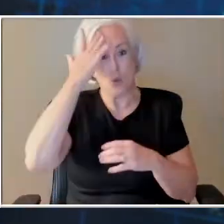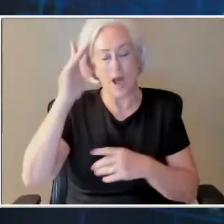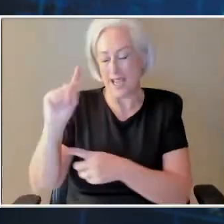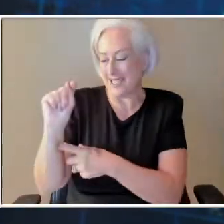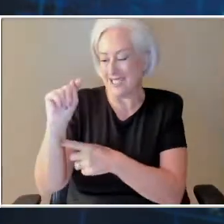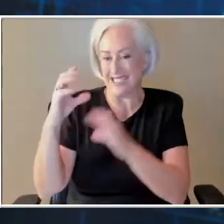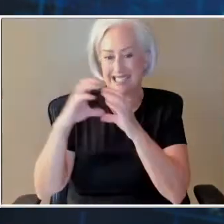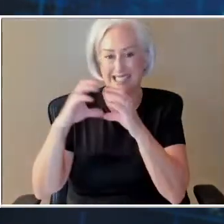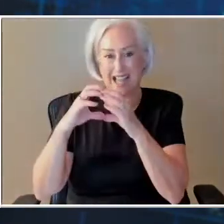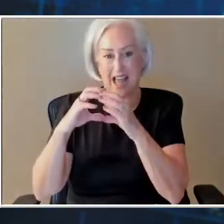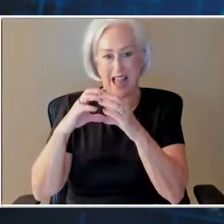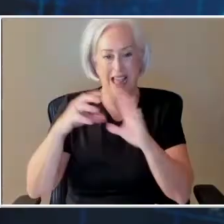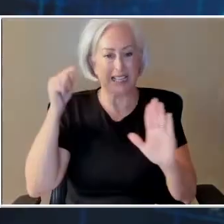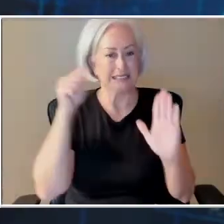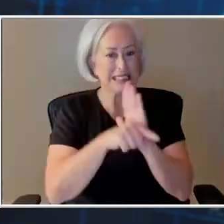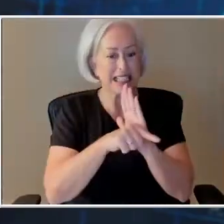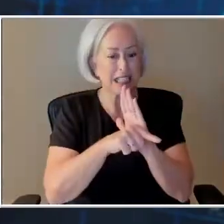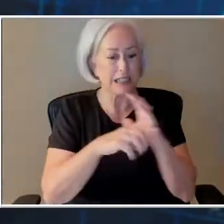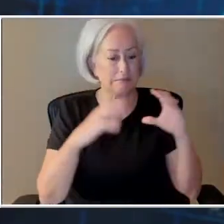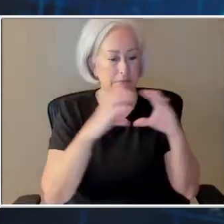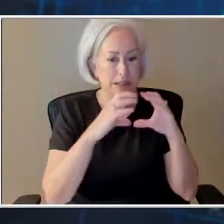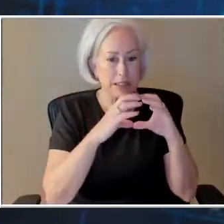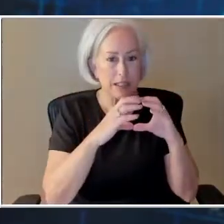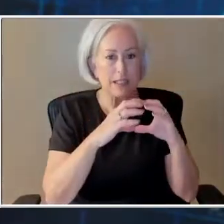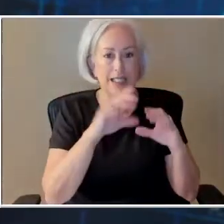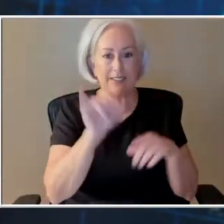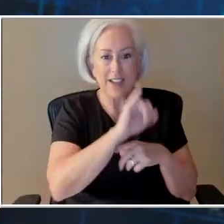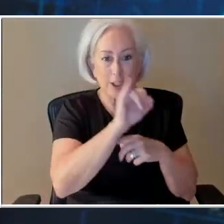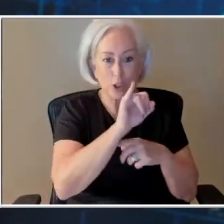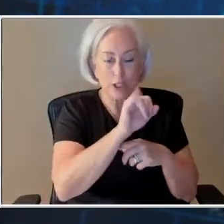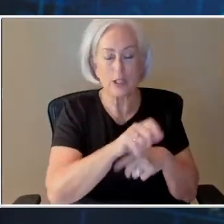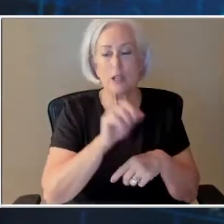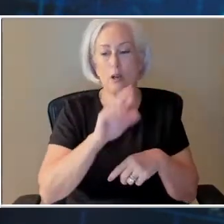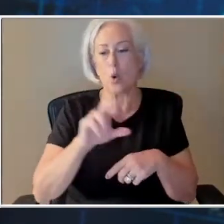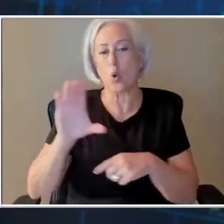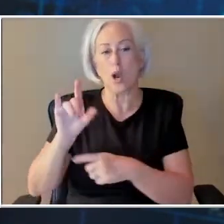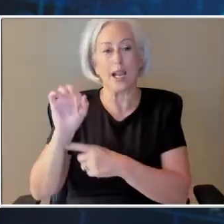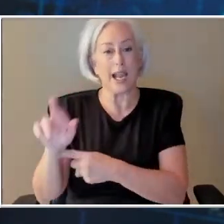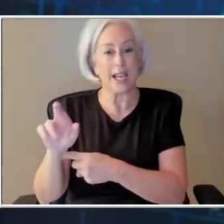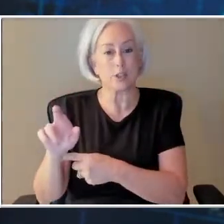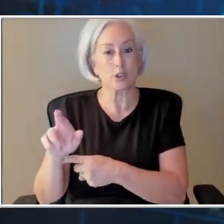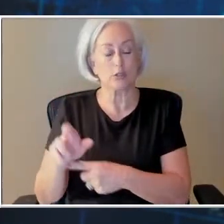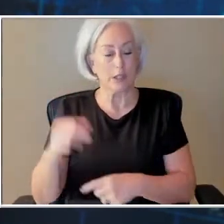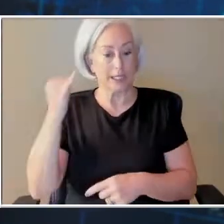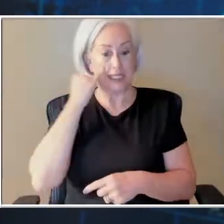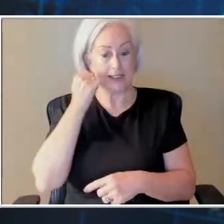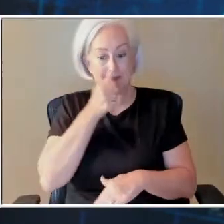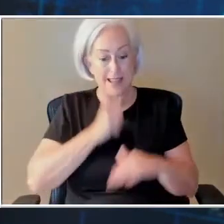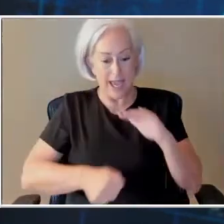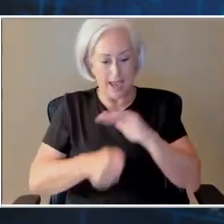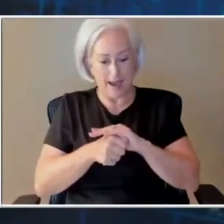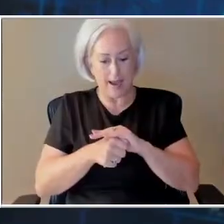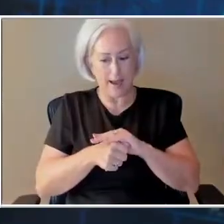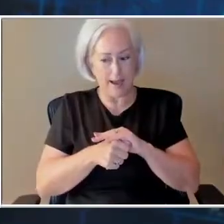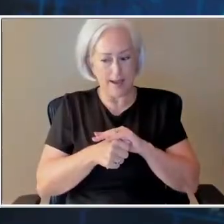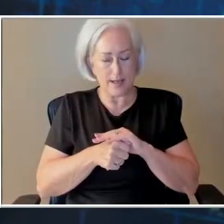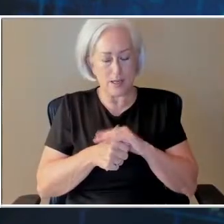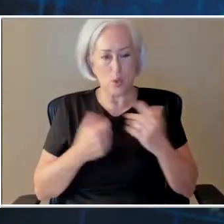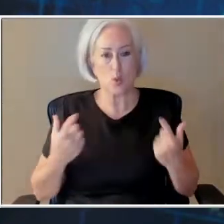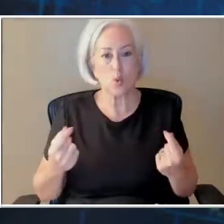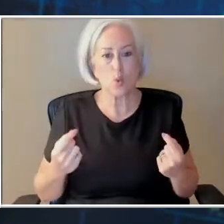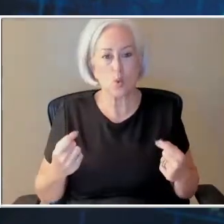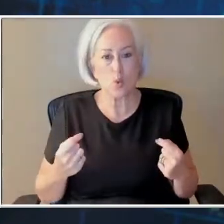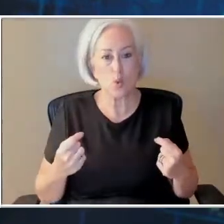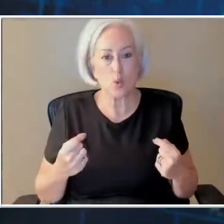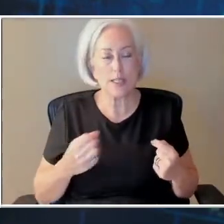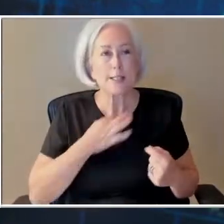cancer. So when they hide their way, some scientists realize exactly, what if I actually try to put something like a laser tag